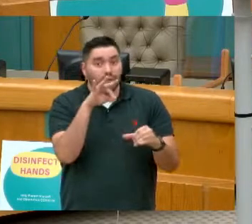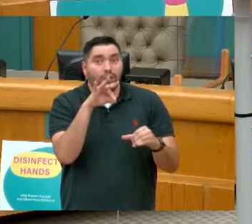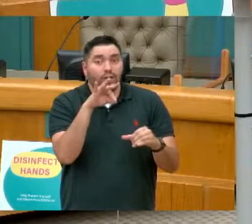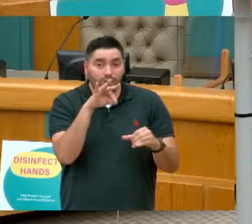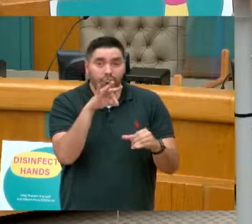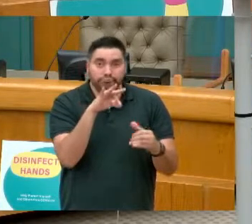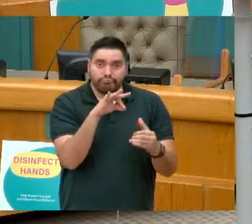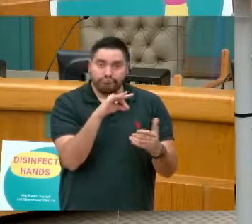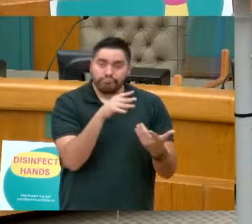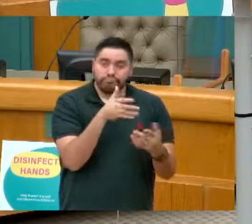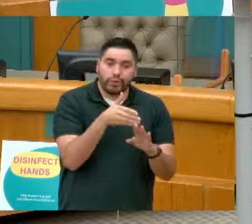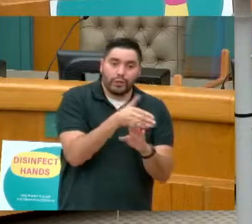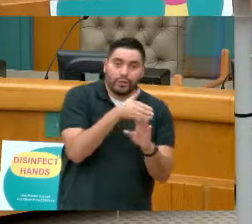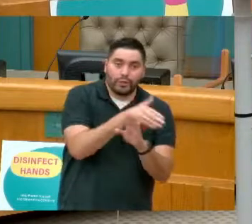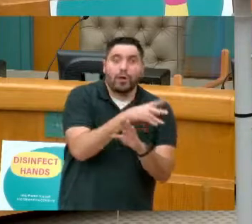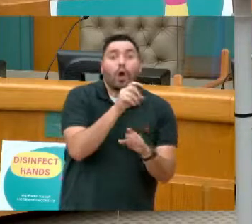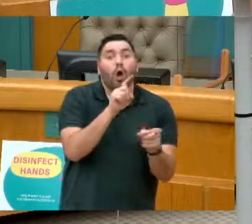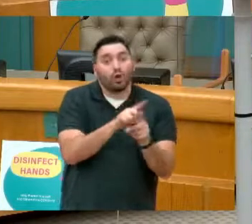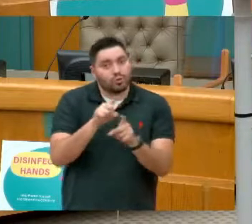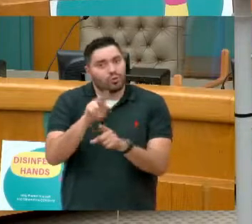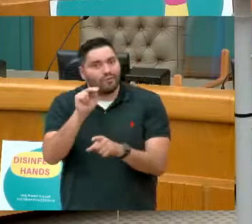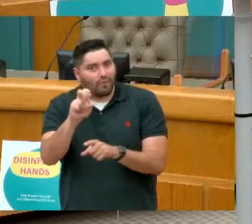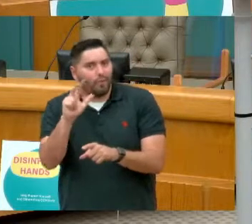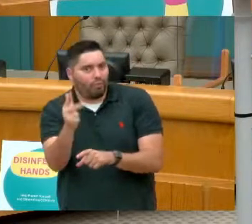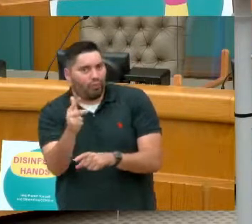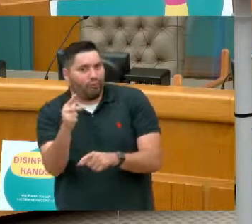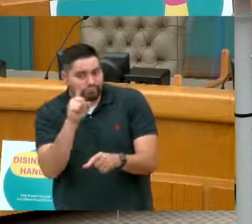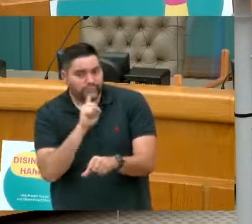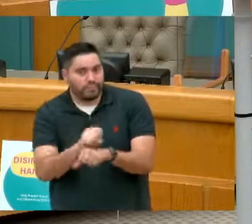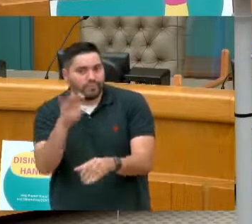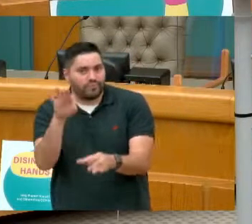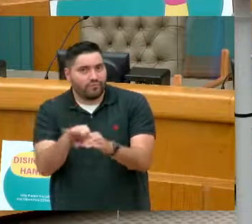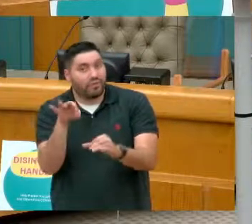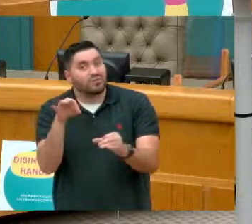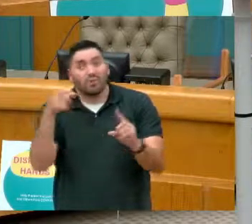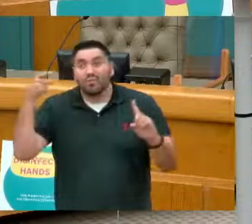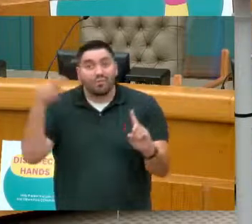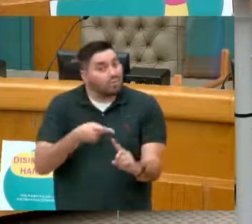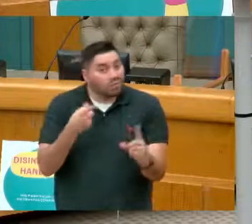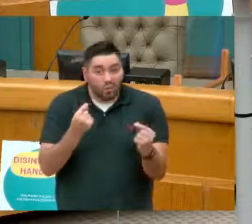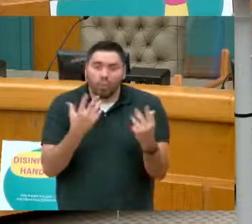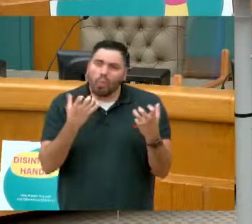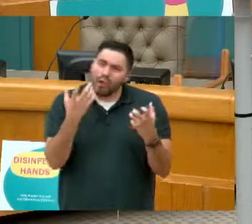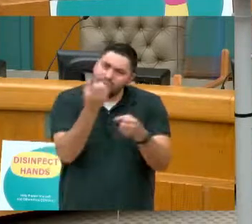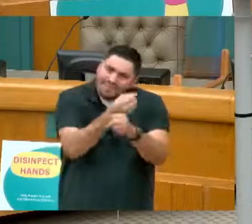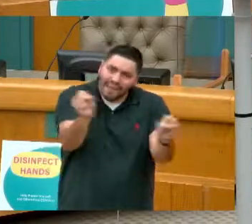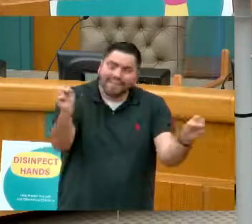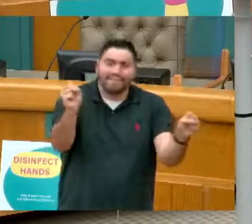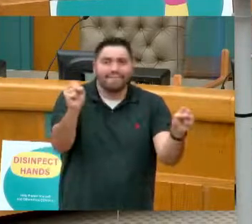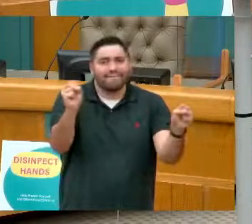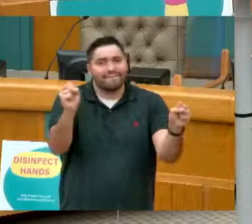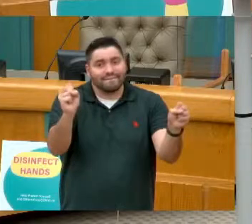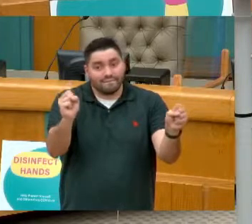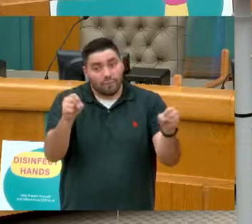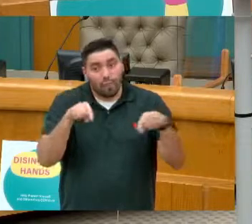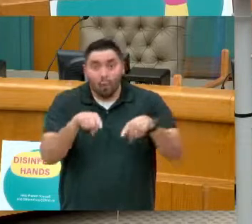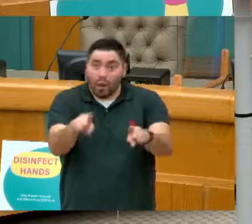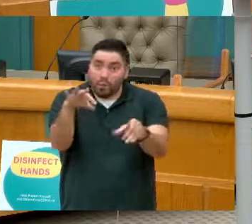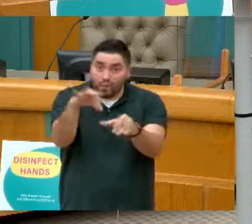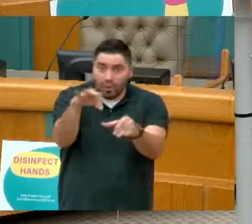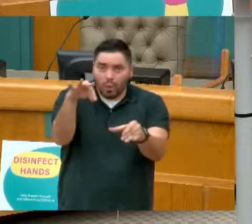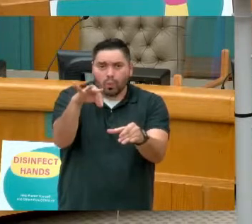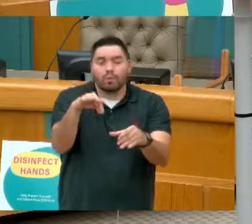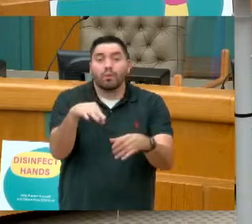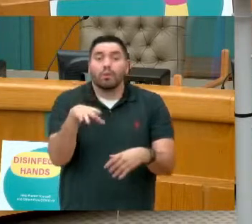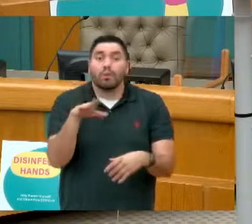do to maintain a safe voting experience. I think this is probably the most important topic